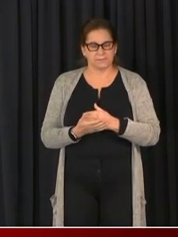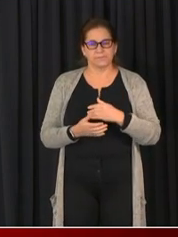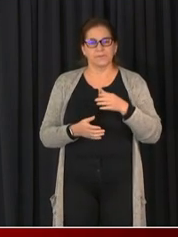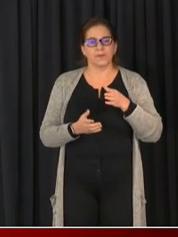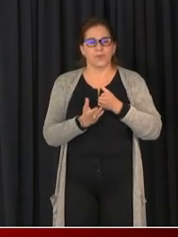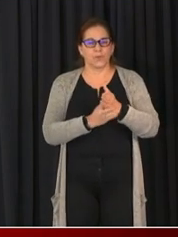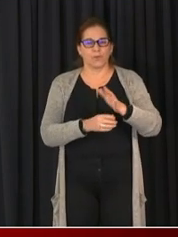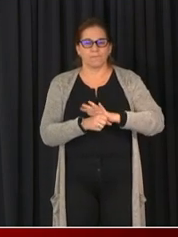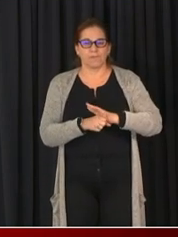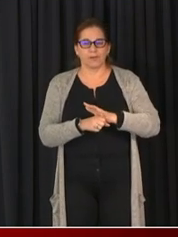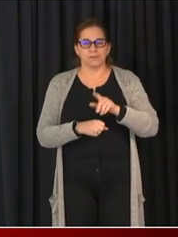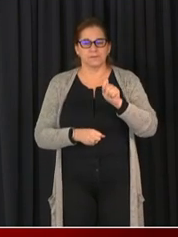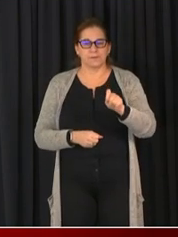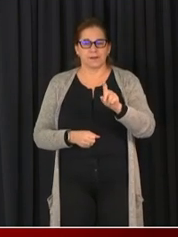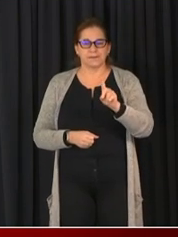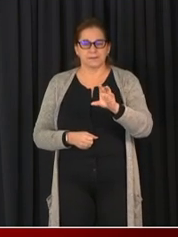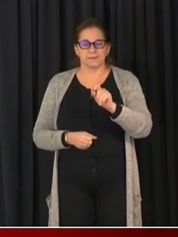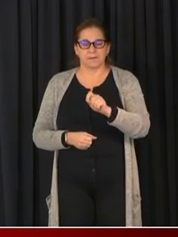coronavirus.dc.gov that is new.